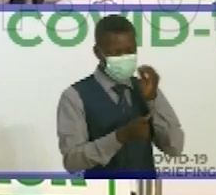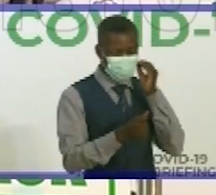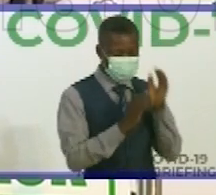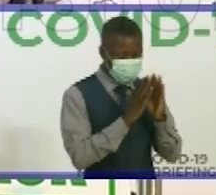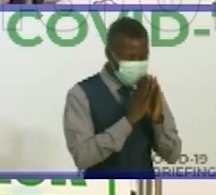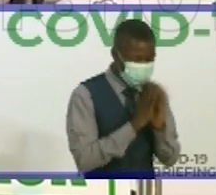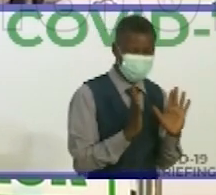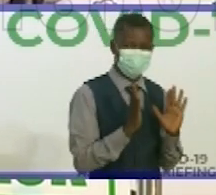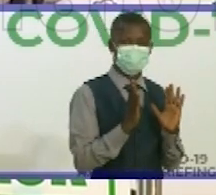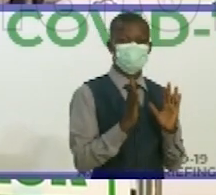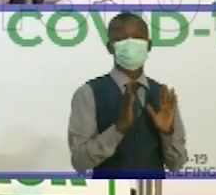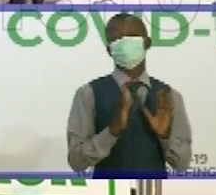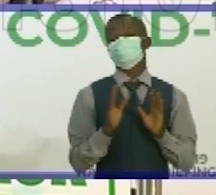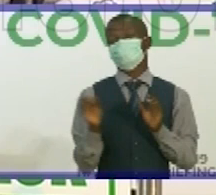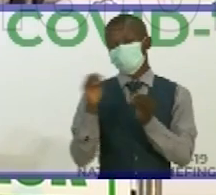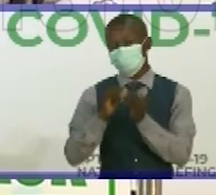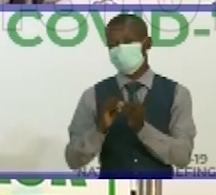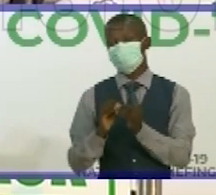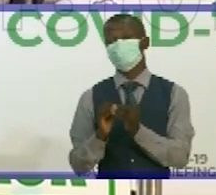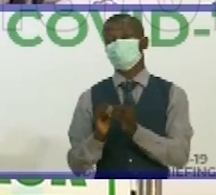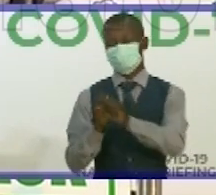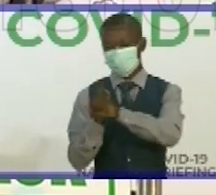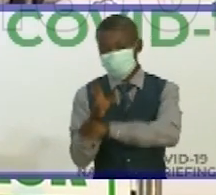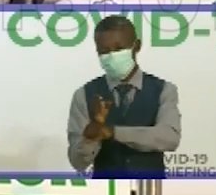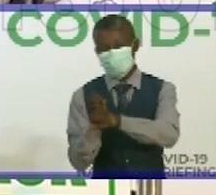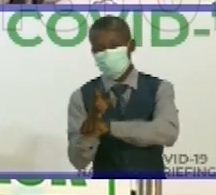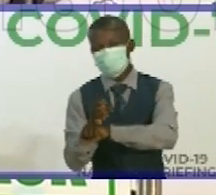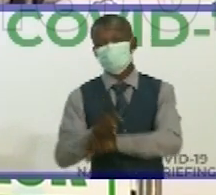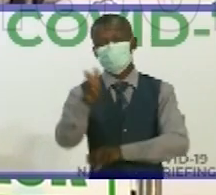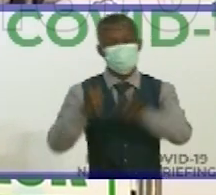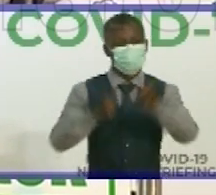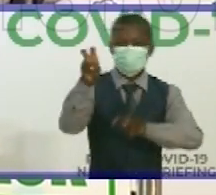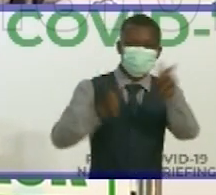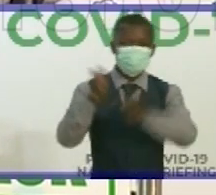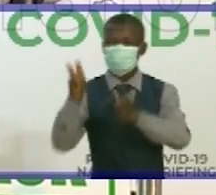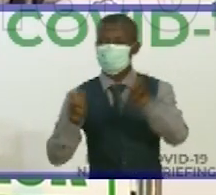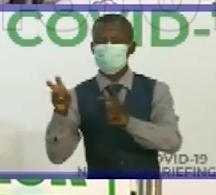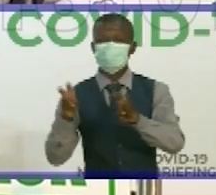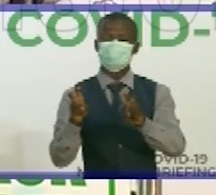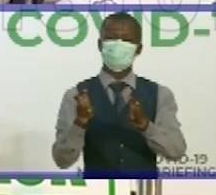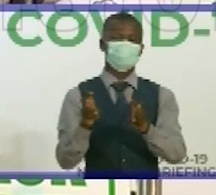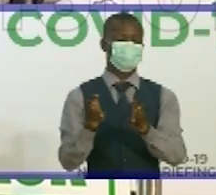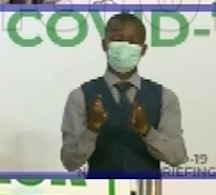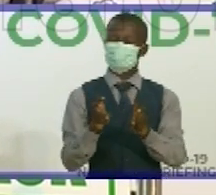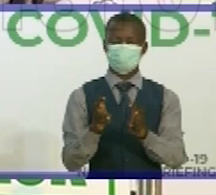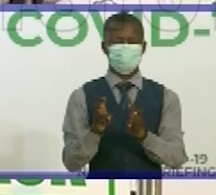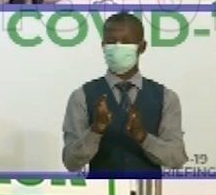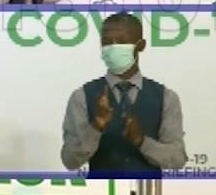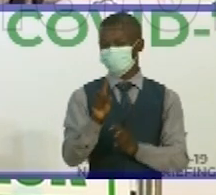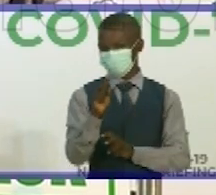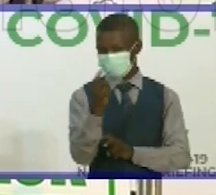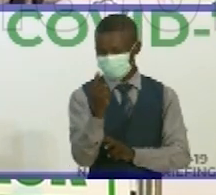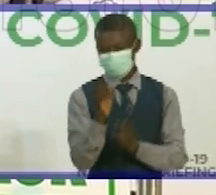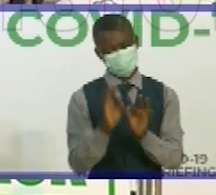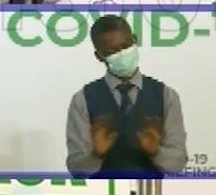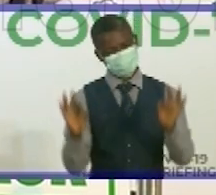also strongly advise that travel anywhere be avoided during this period, except for critical